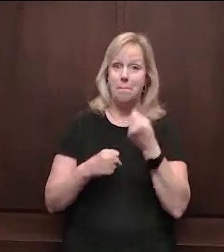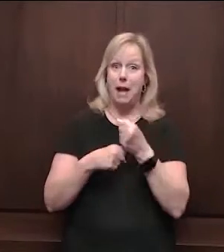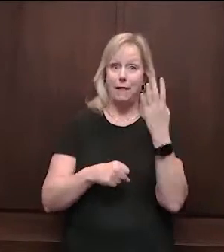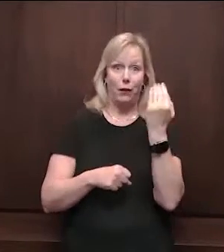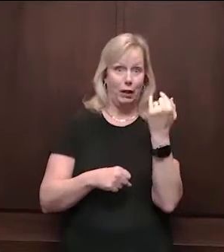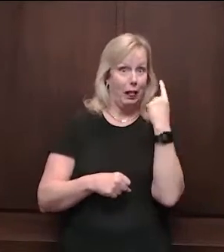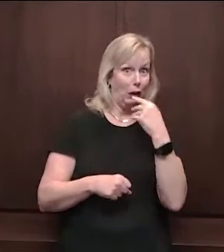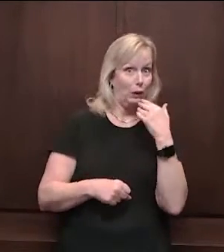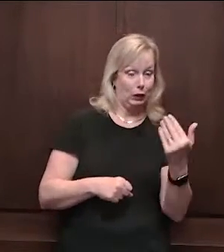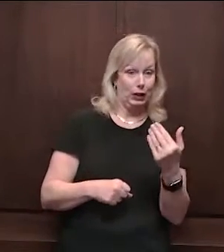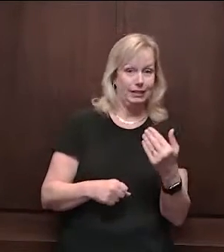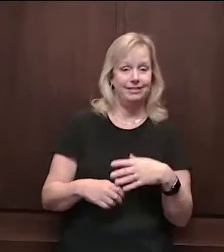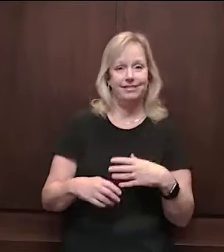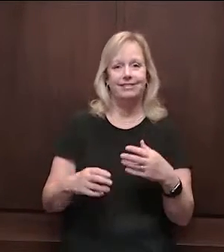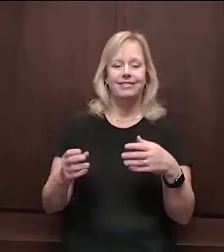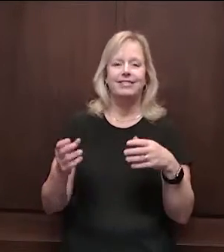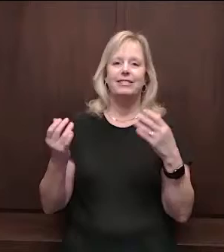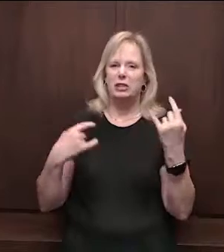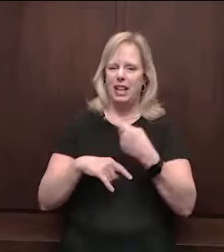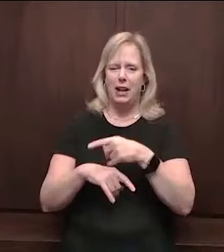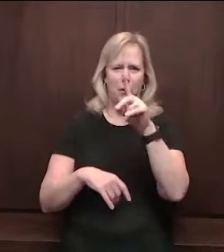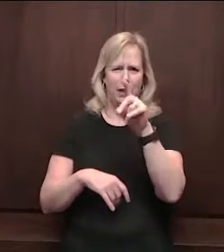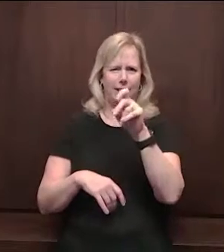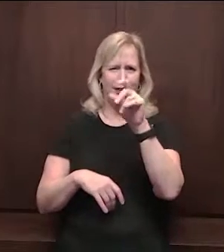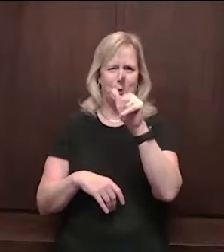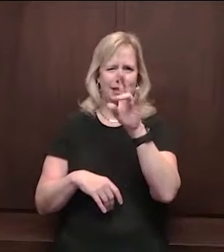good day. So as of today,